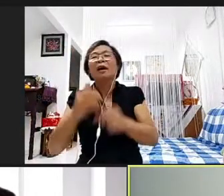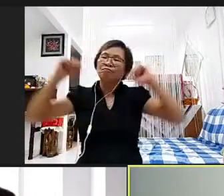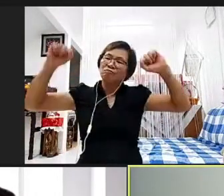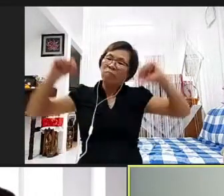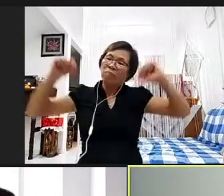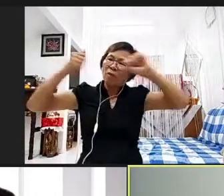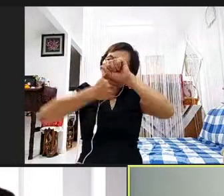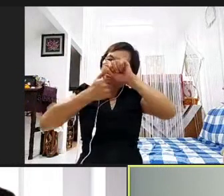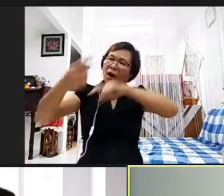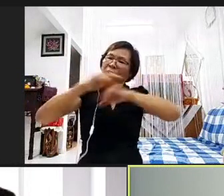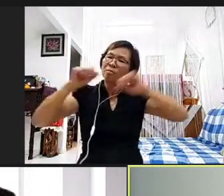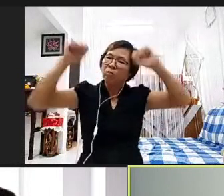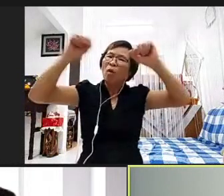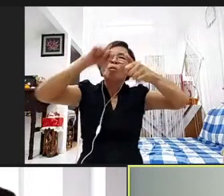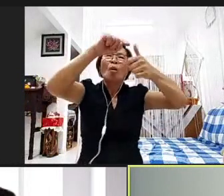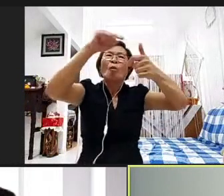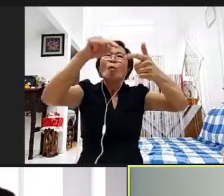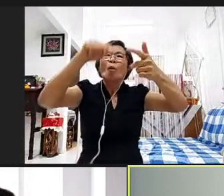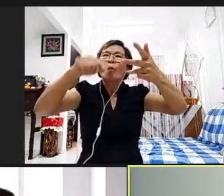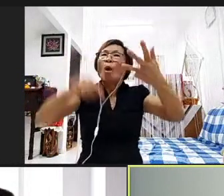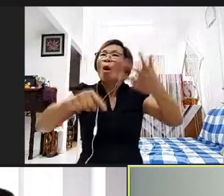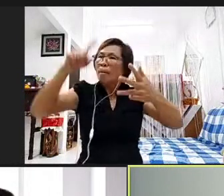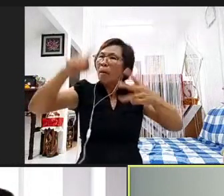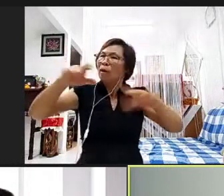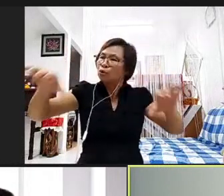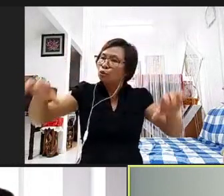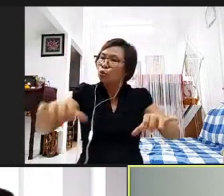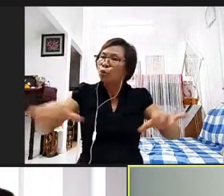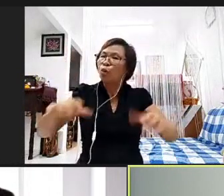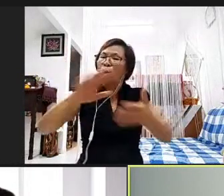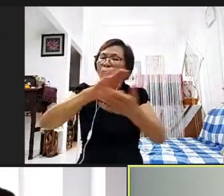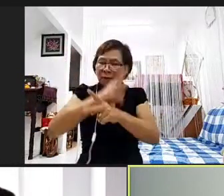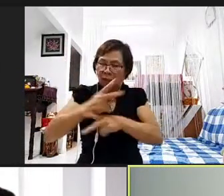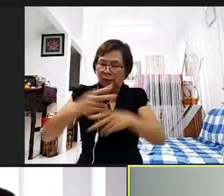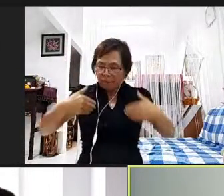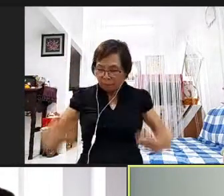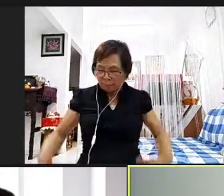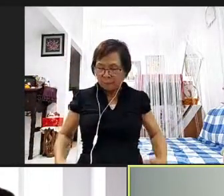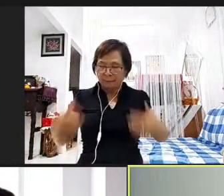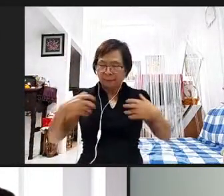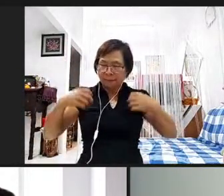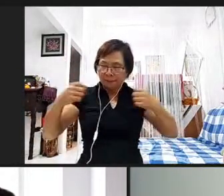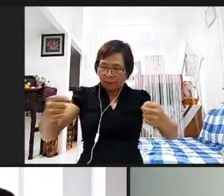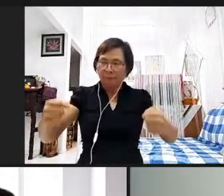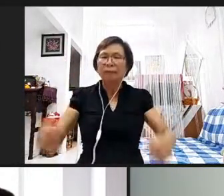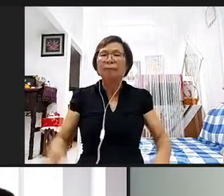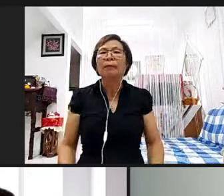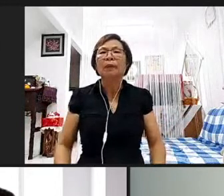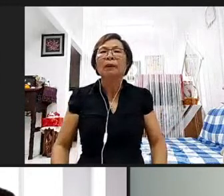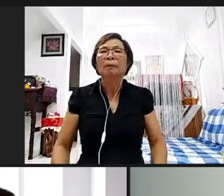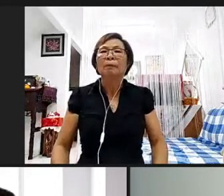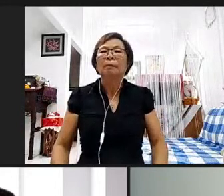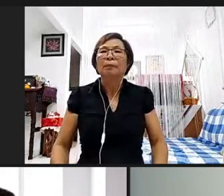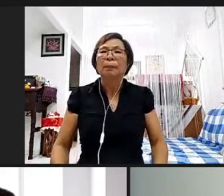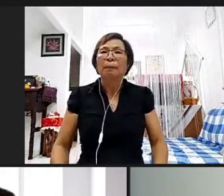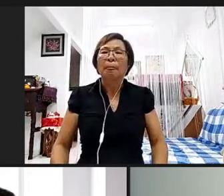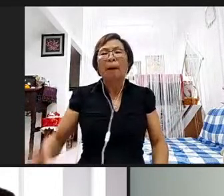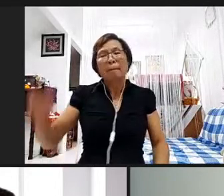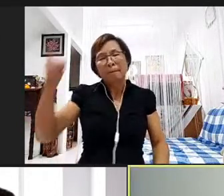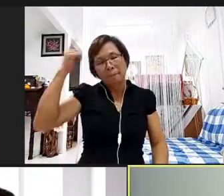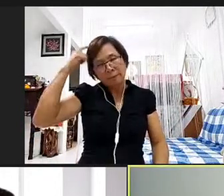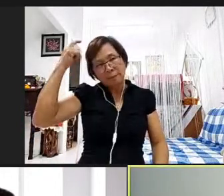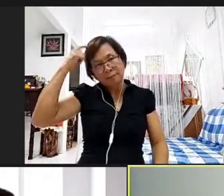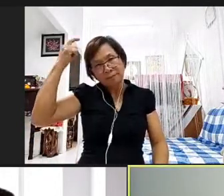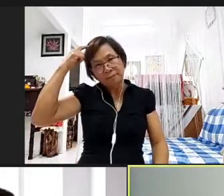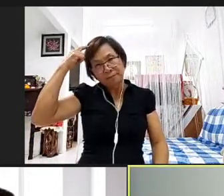exercises. These are simple things that you can do to take care of your physical body. Then mental health. I think